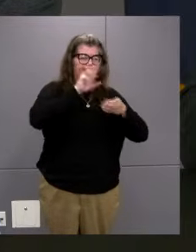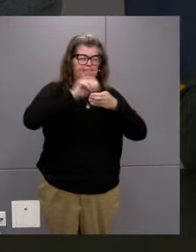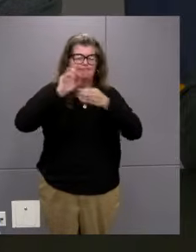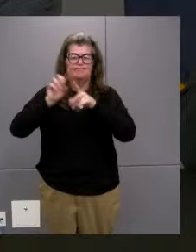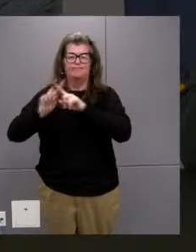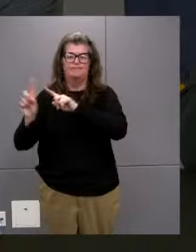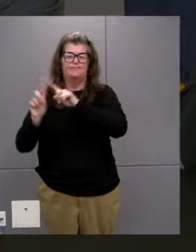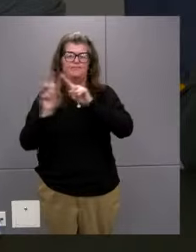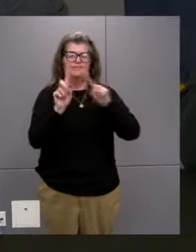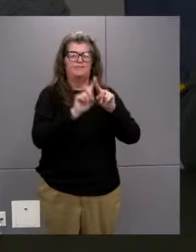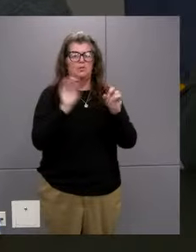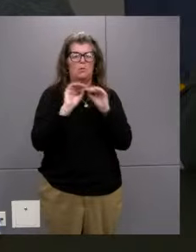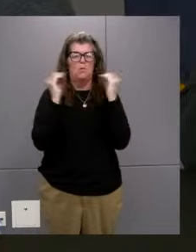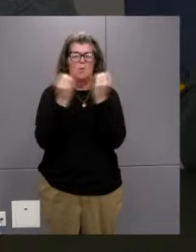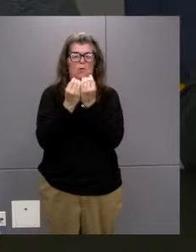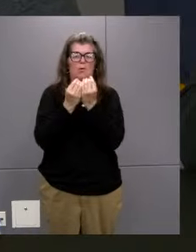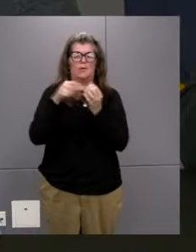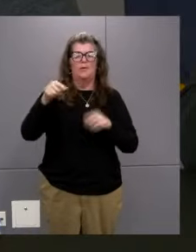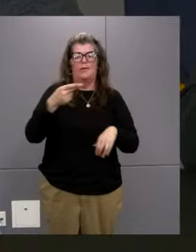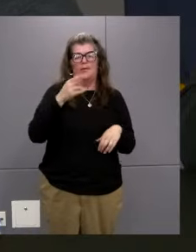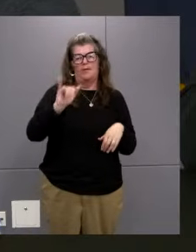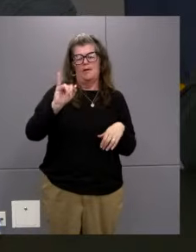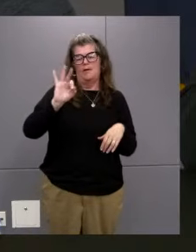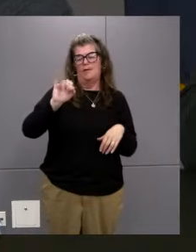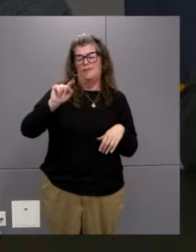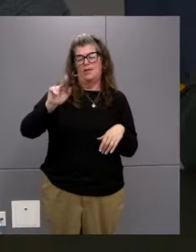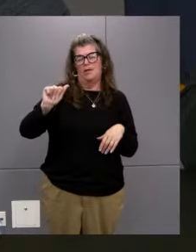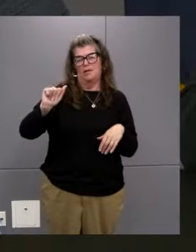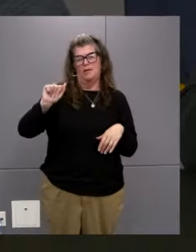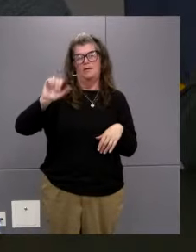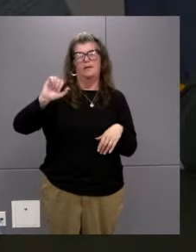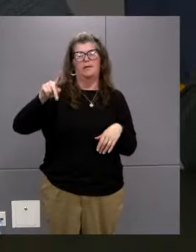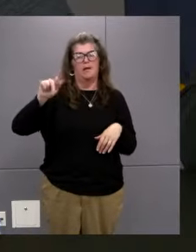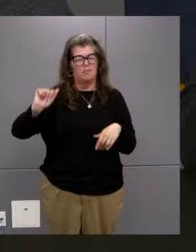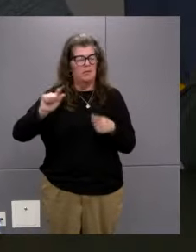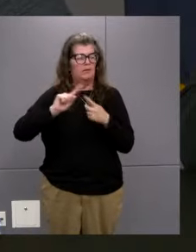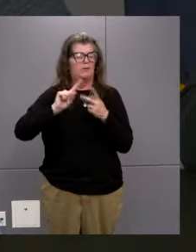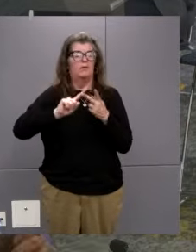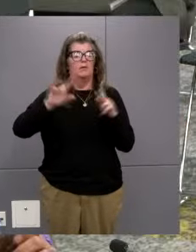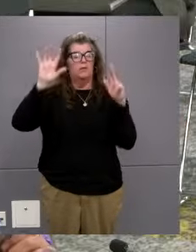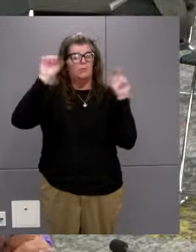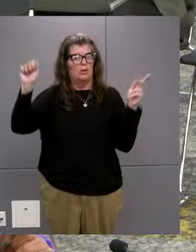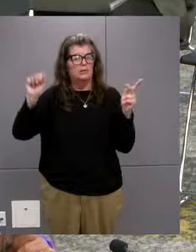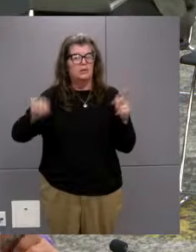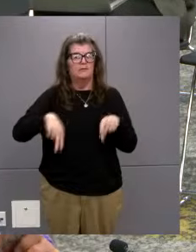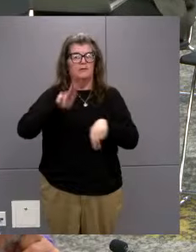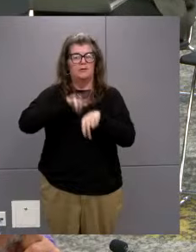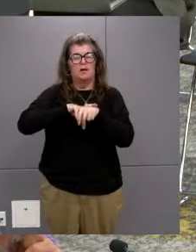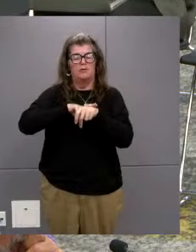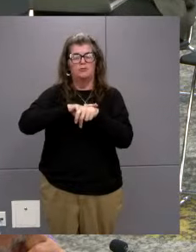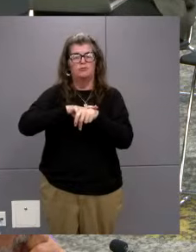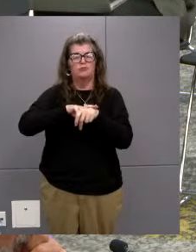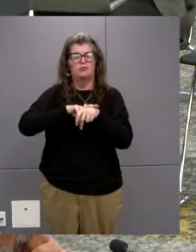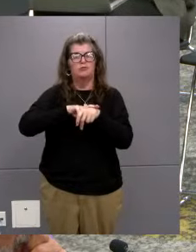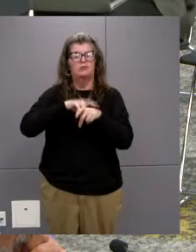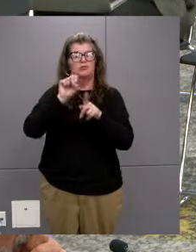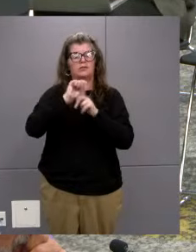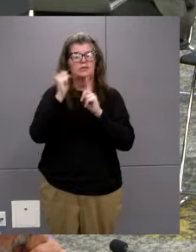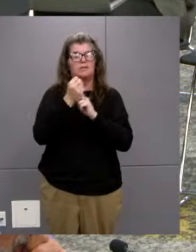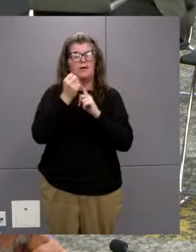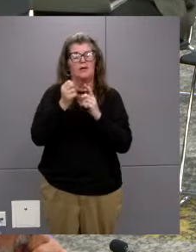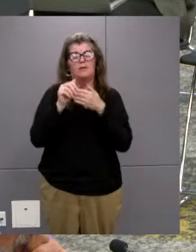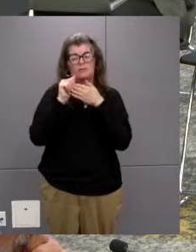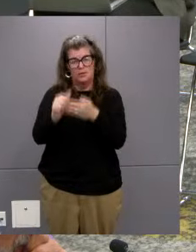here. She's a member of Phi Theta Kappa, a member and former president of the National Society of Leadership and Success,